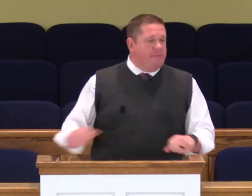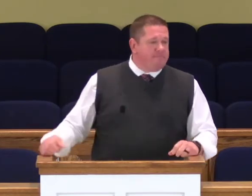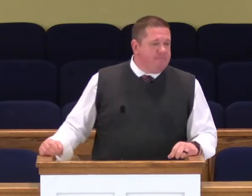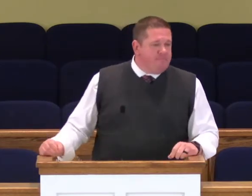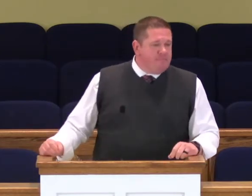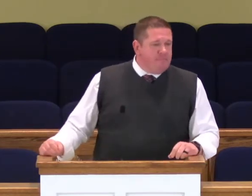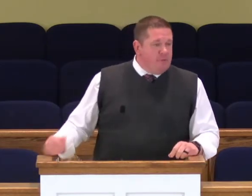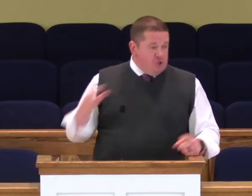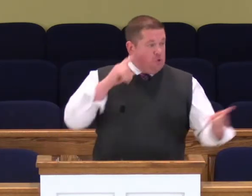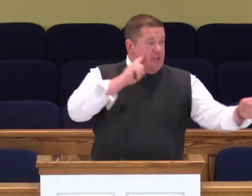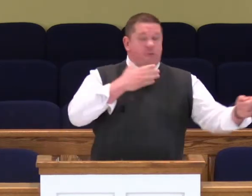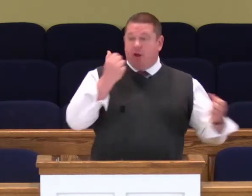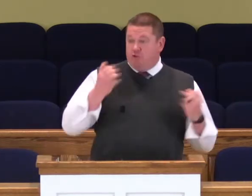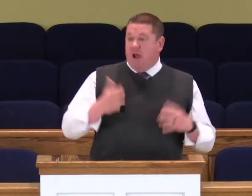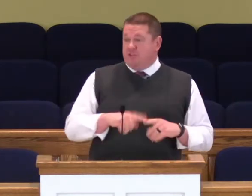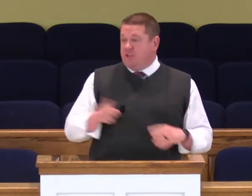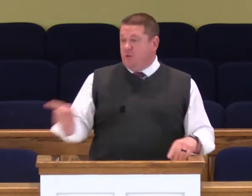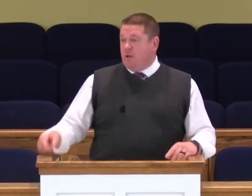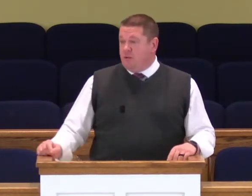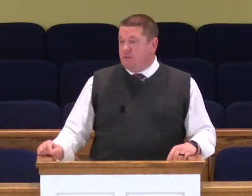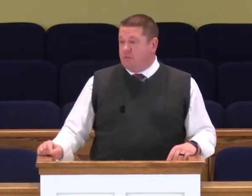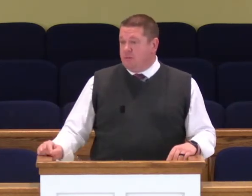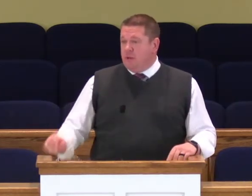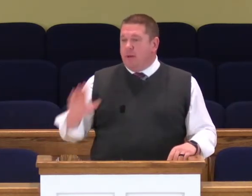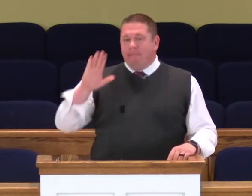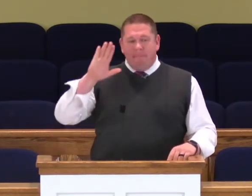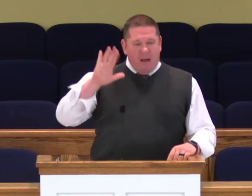get. Did you know deaf are better drivers than you all?